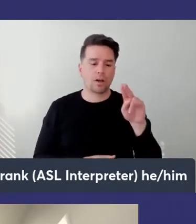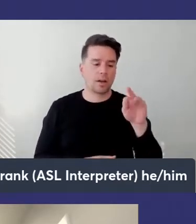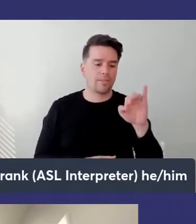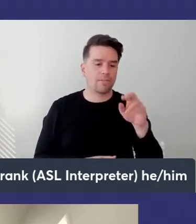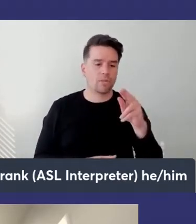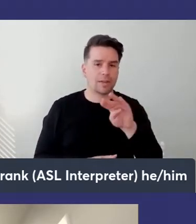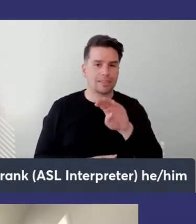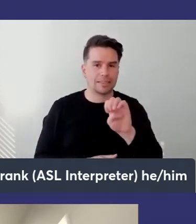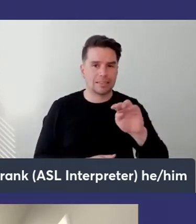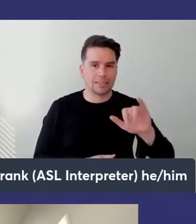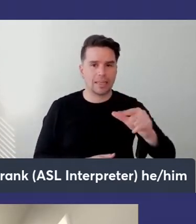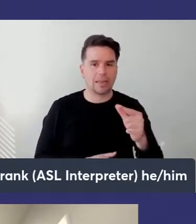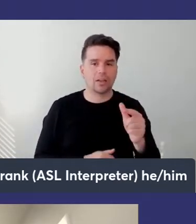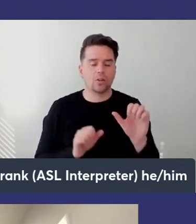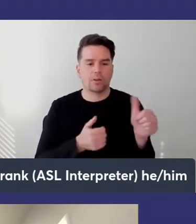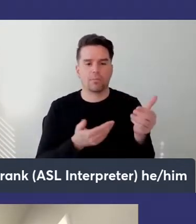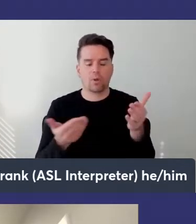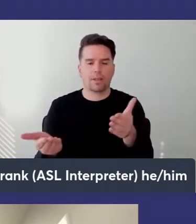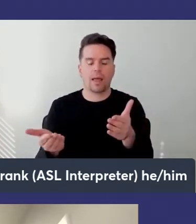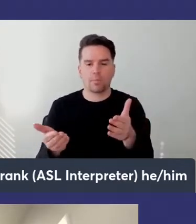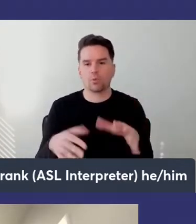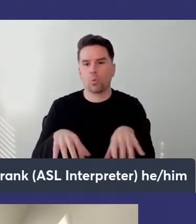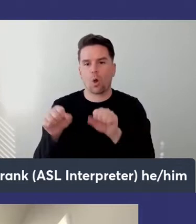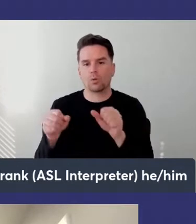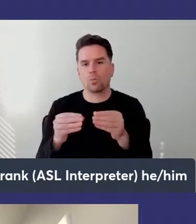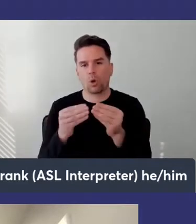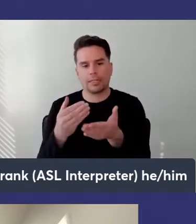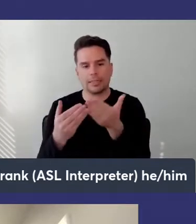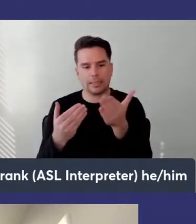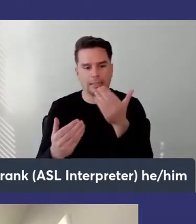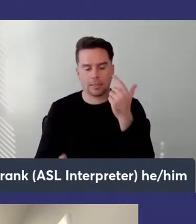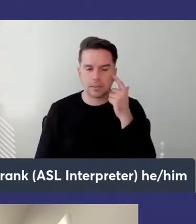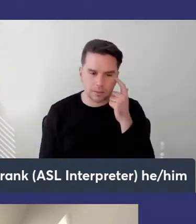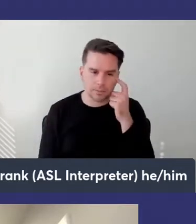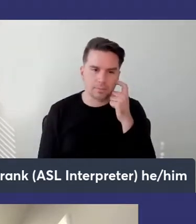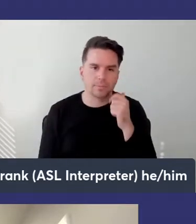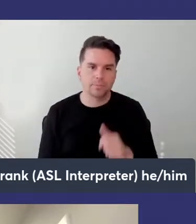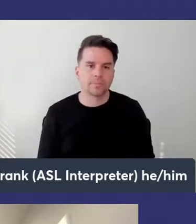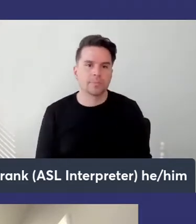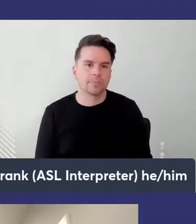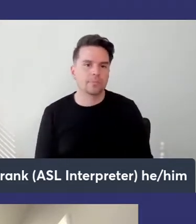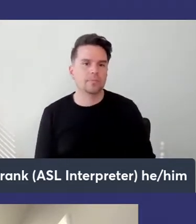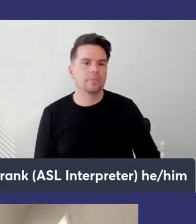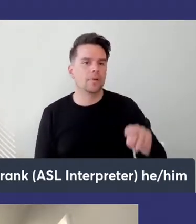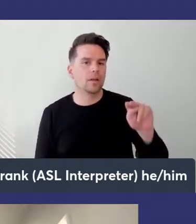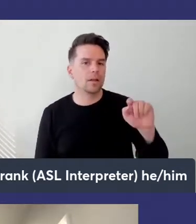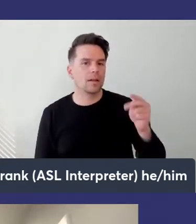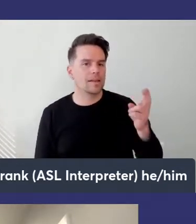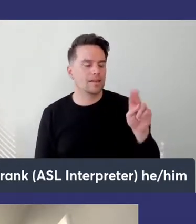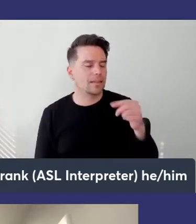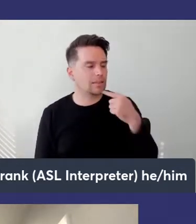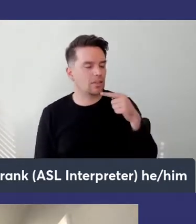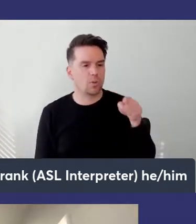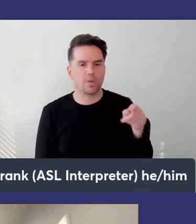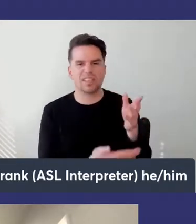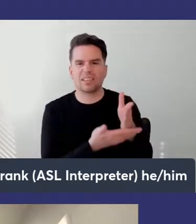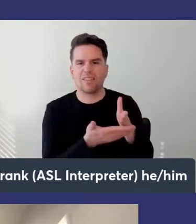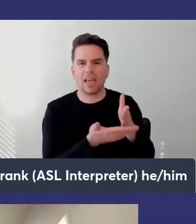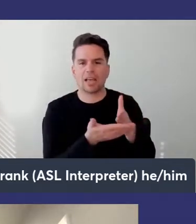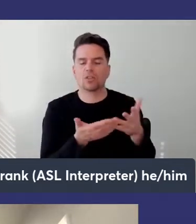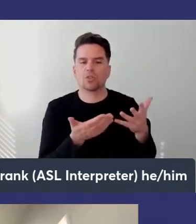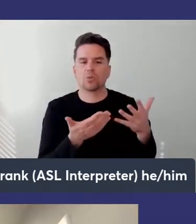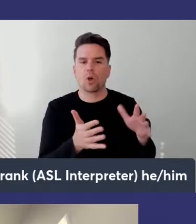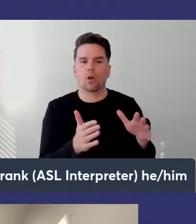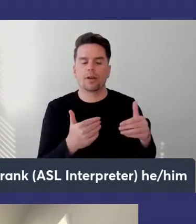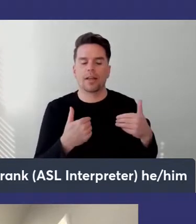Docker images hosted in ECR. And so this is the phase where you've already sort of built your